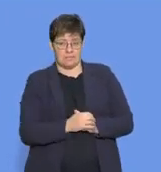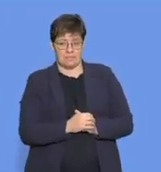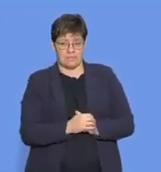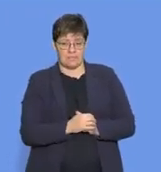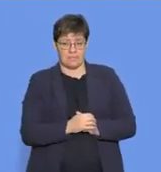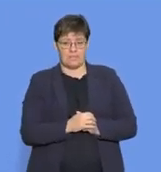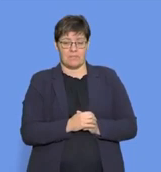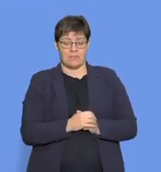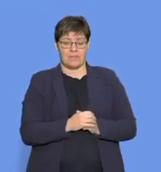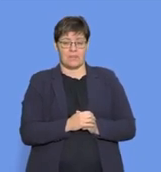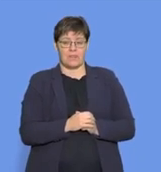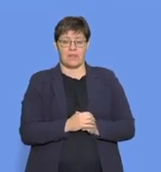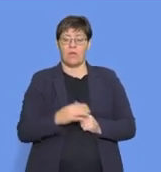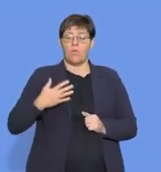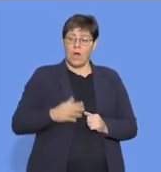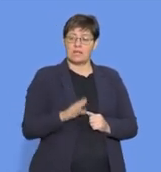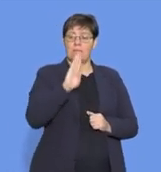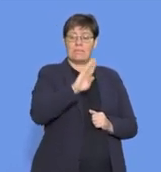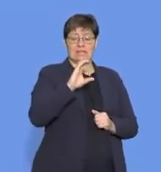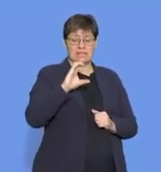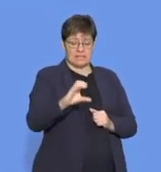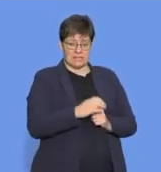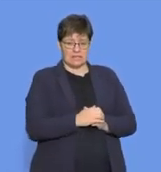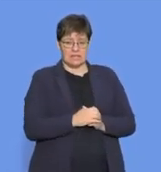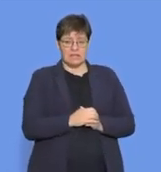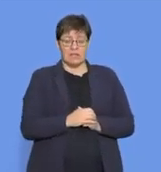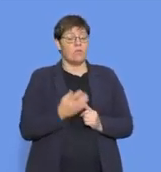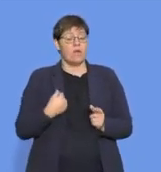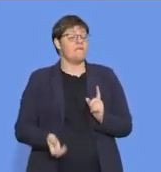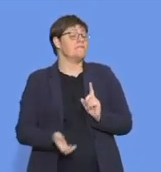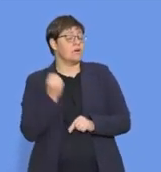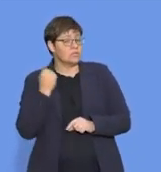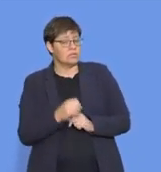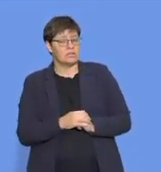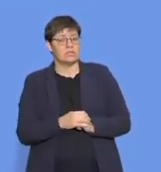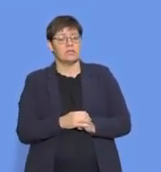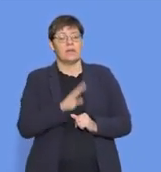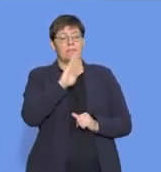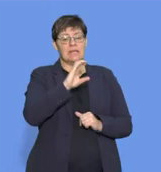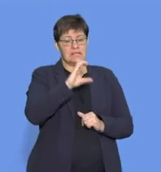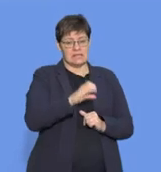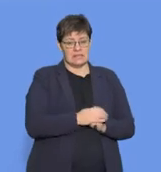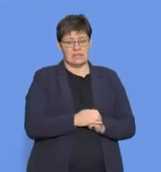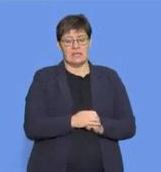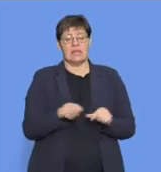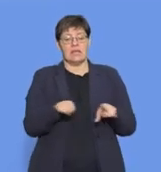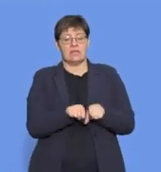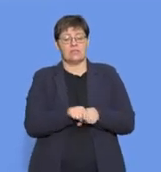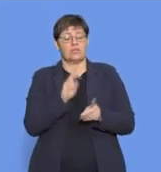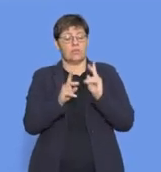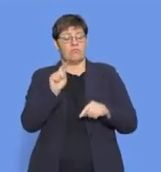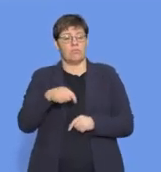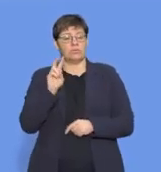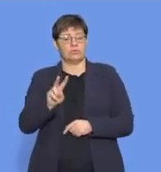12,22 centimeters squared. And remember, they wanted us to find BC, so that's exactly what we found. We found that BC, which is equal to A,